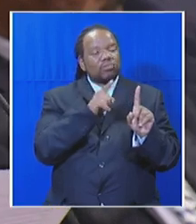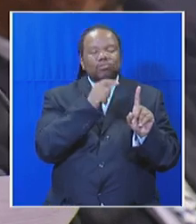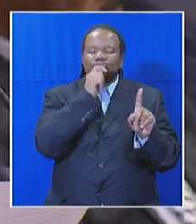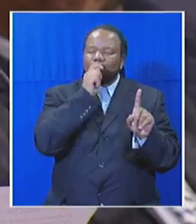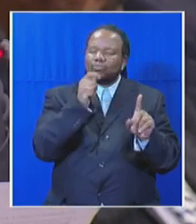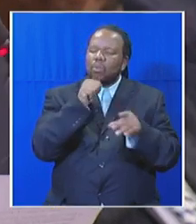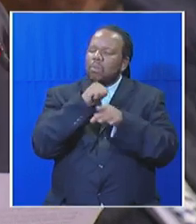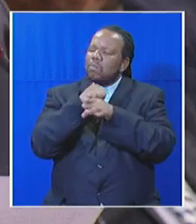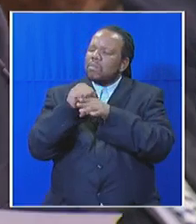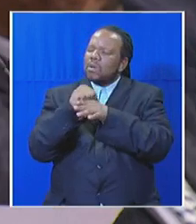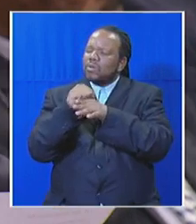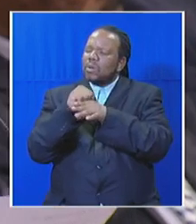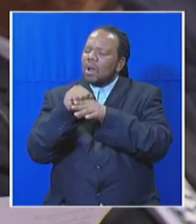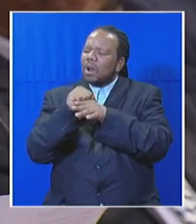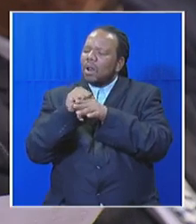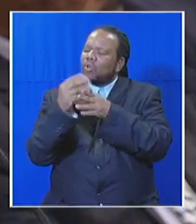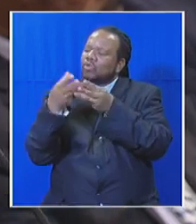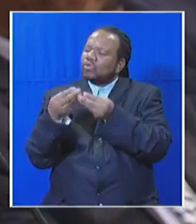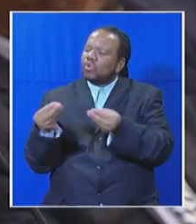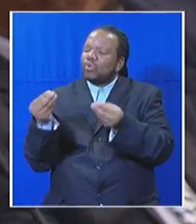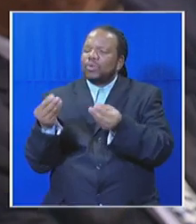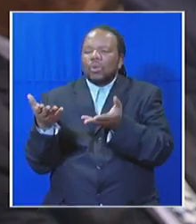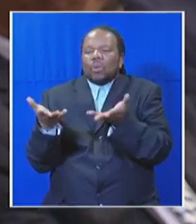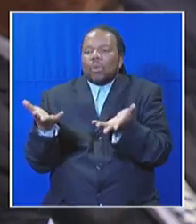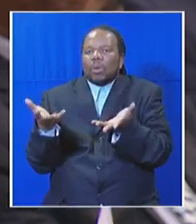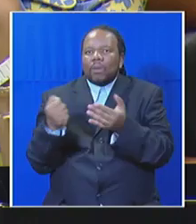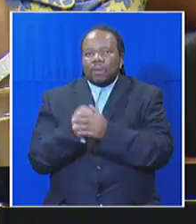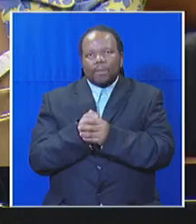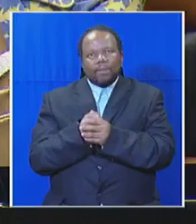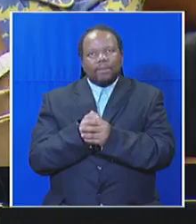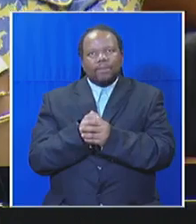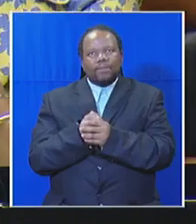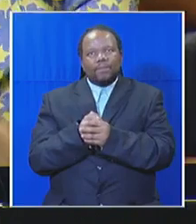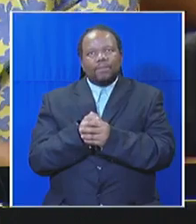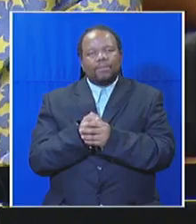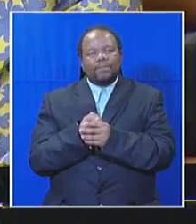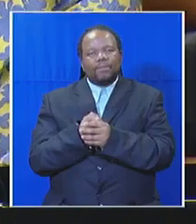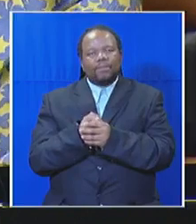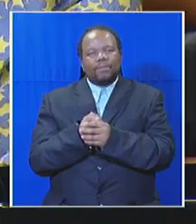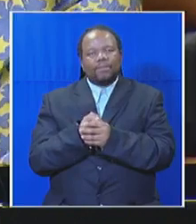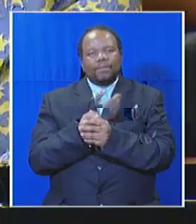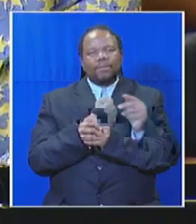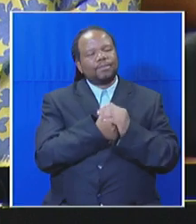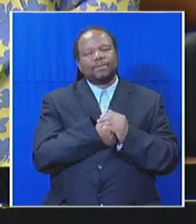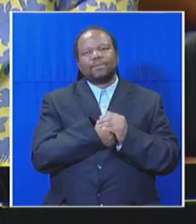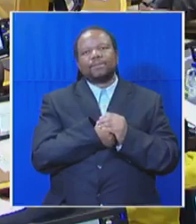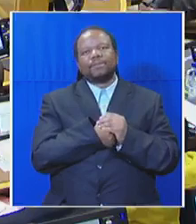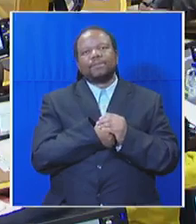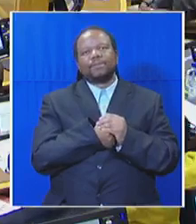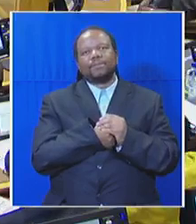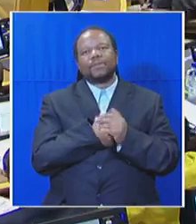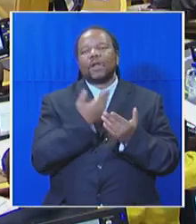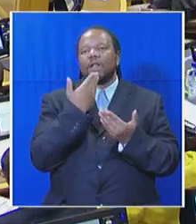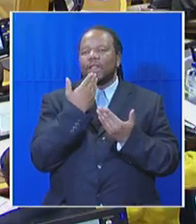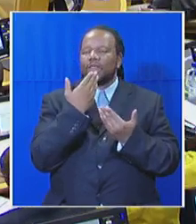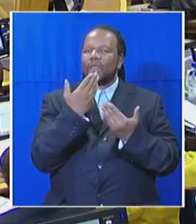not face value African solutions to African problems? The Honorable the President. Well, thank you very much,